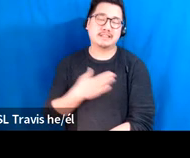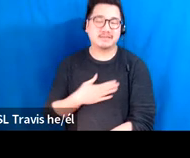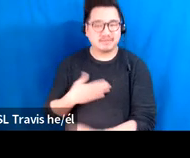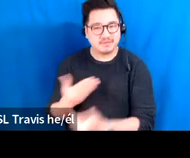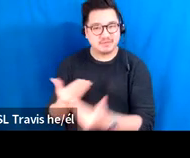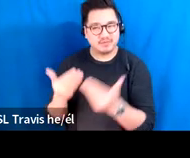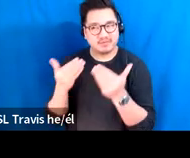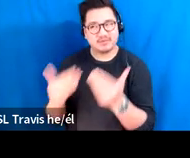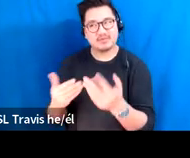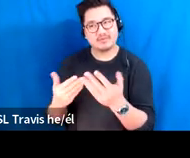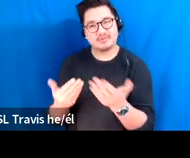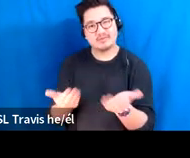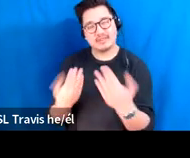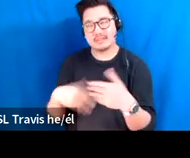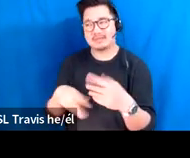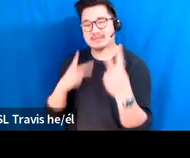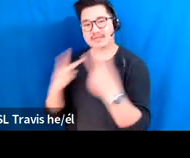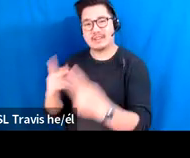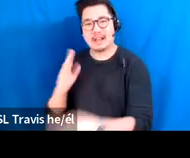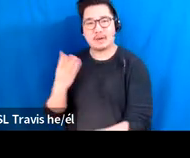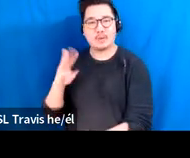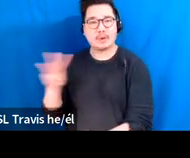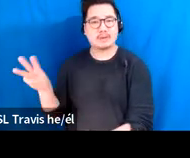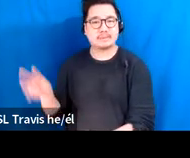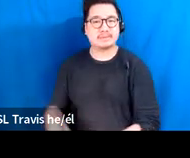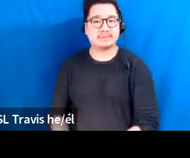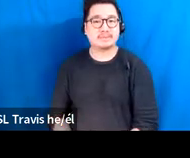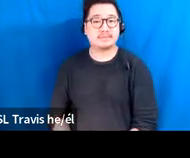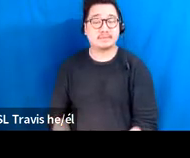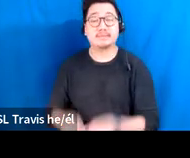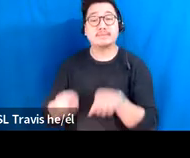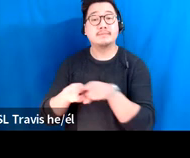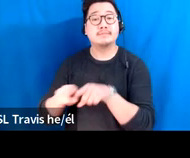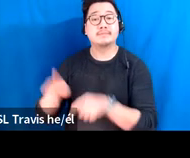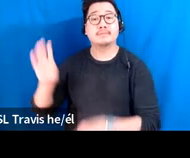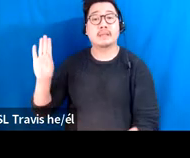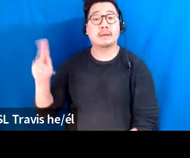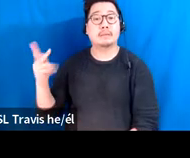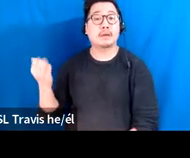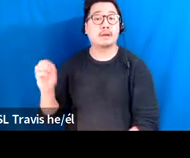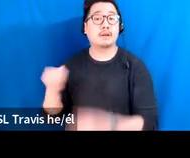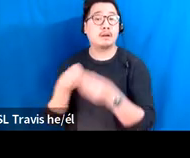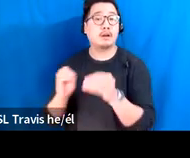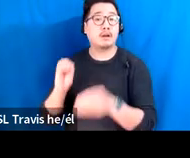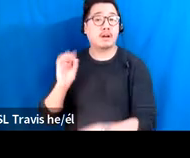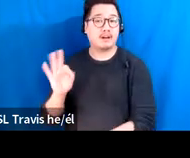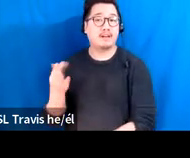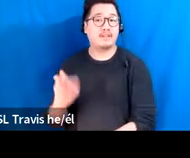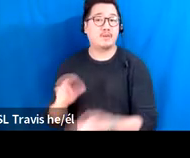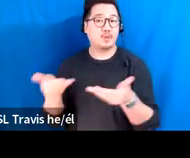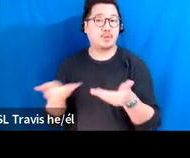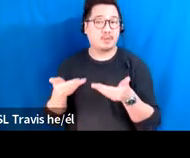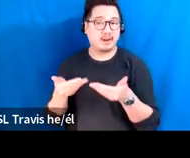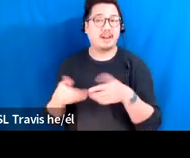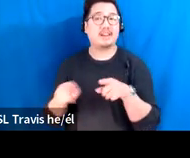website and additionally the bps office of recruitment cultivation and diversity programs will participate in the city of